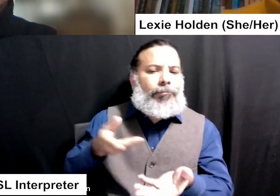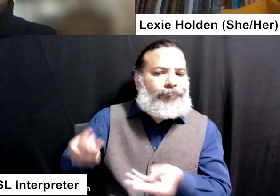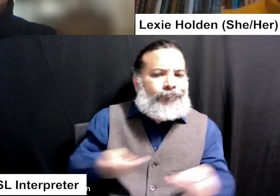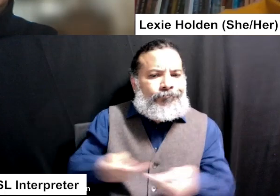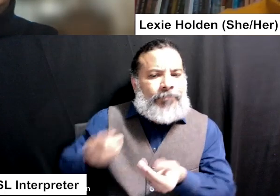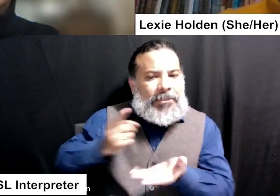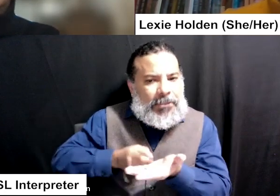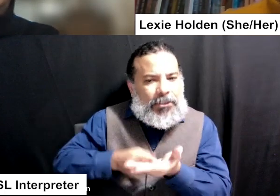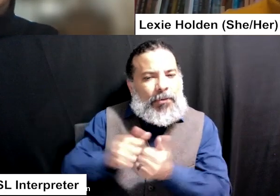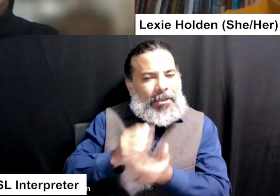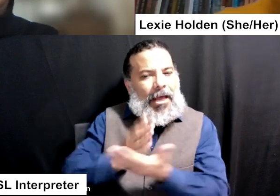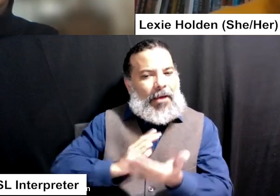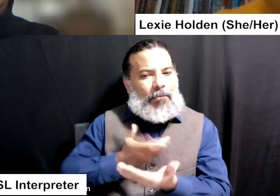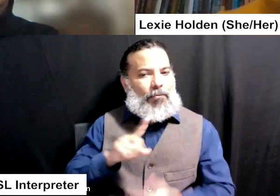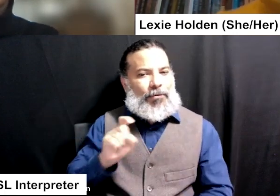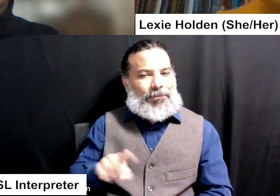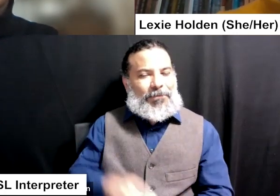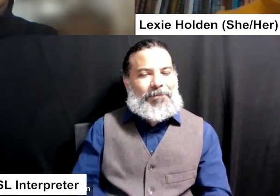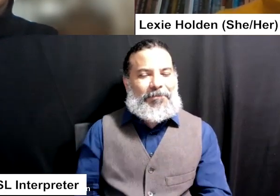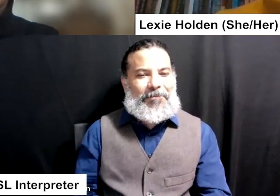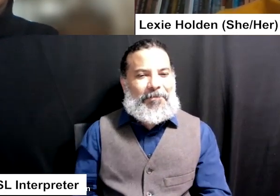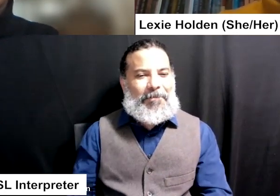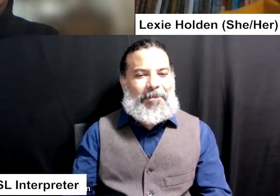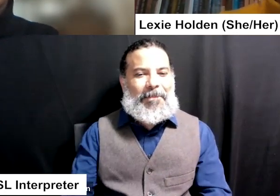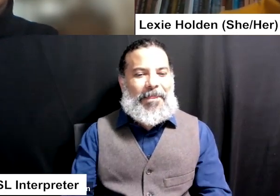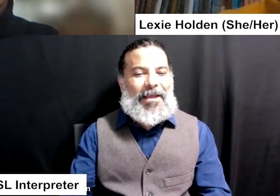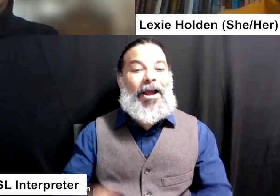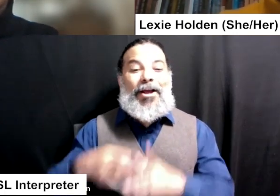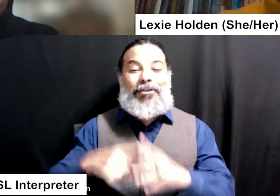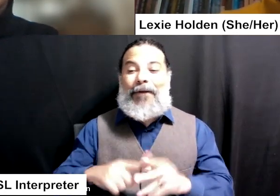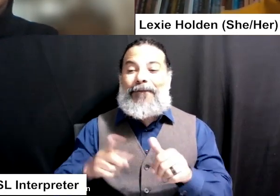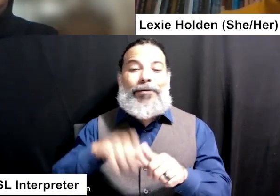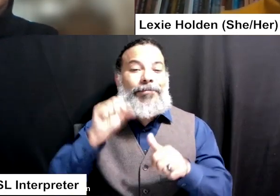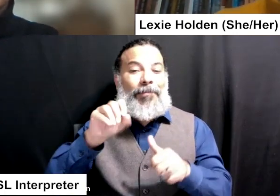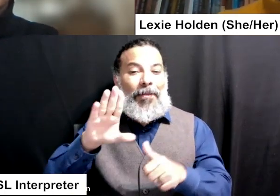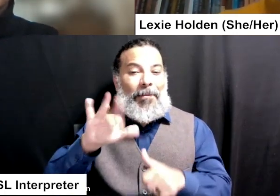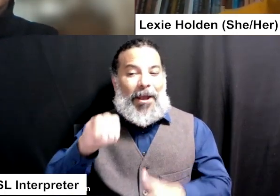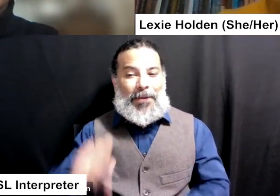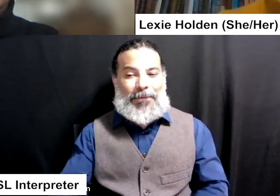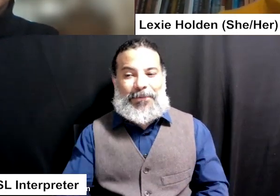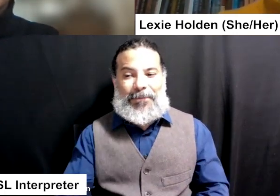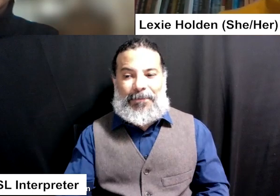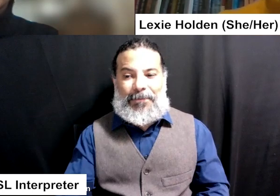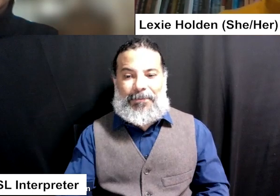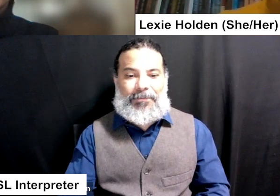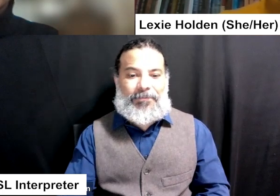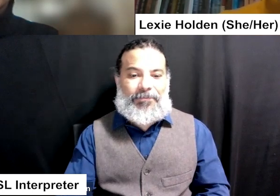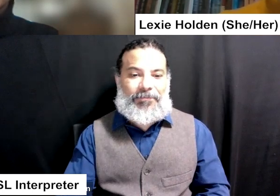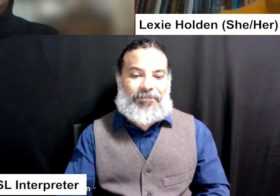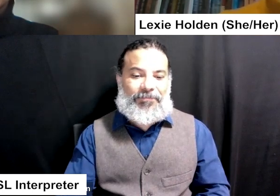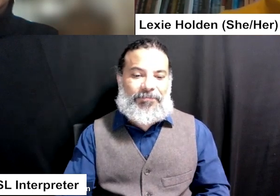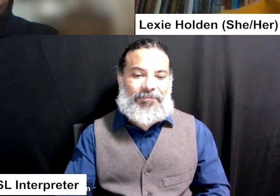some of the questions that we've got prepared. So let me go ahead and start by reading off their bios. So Allilsa Fernandez is a mental